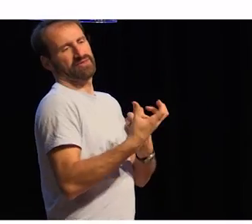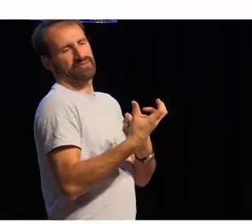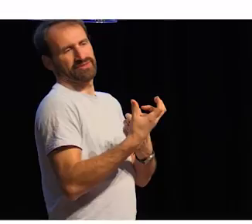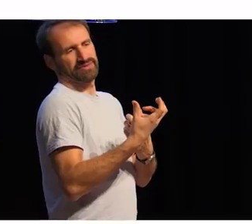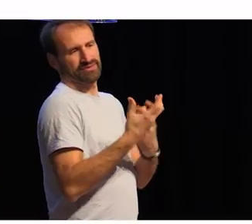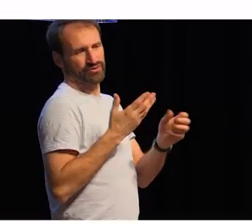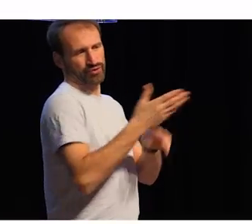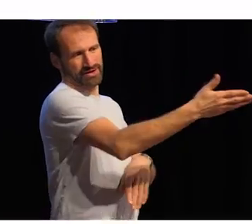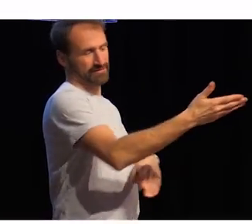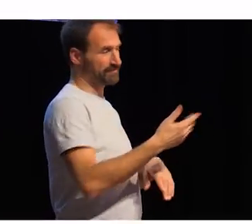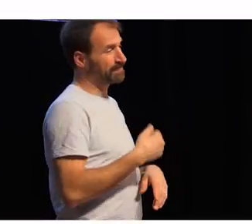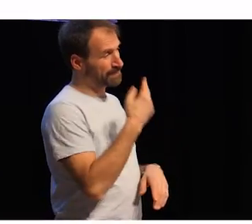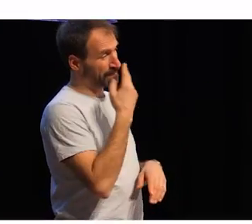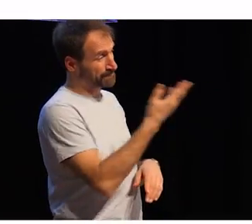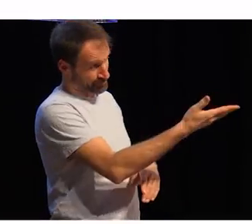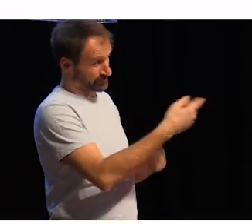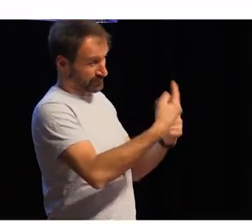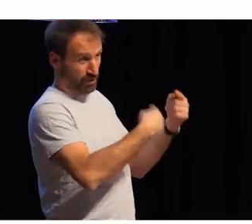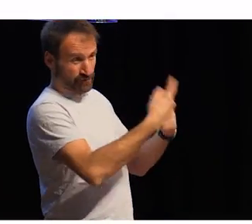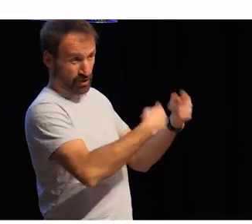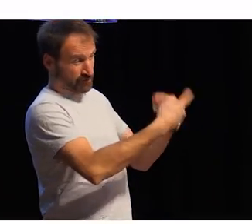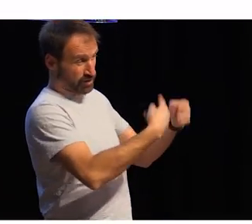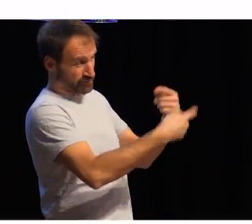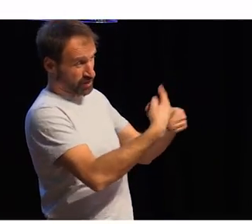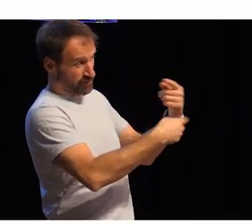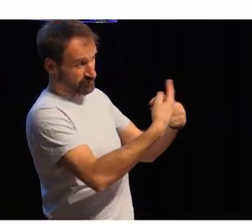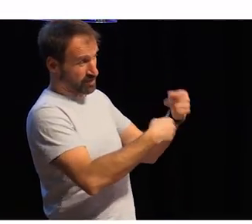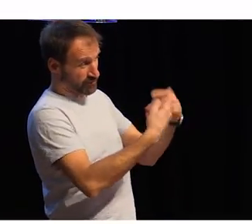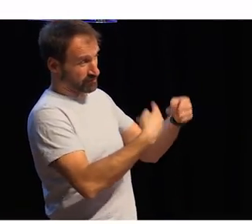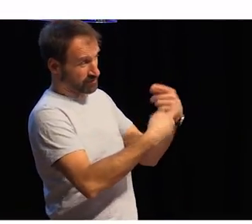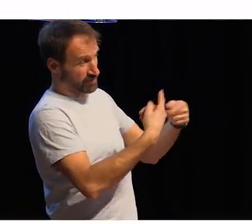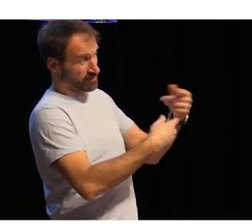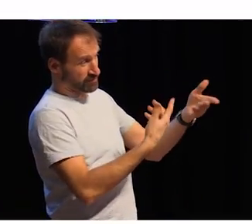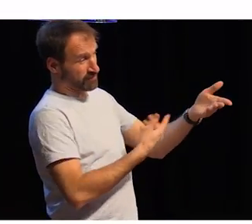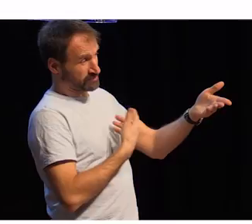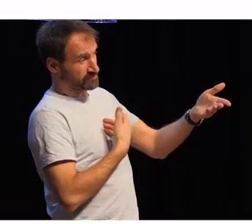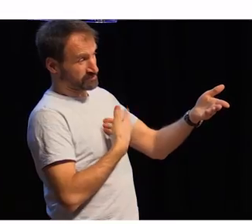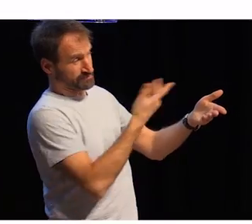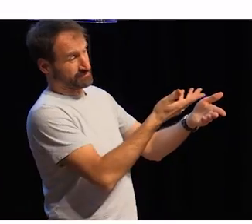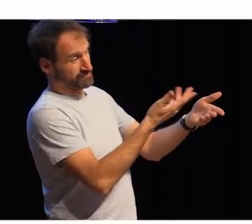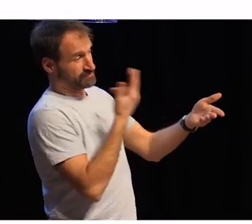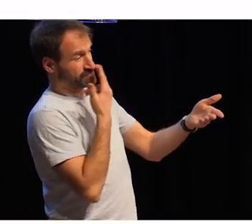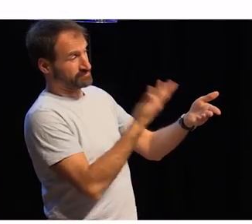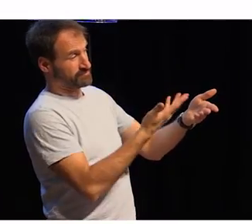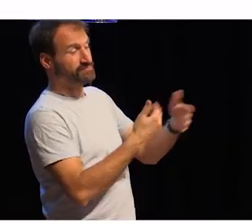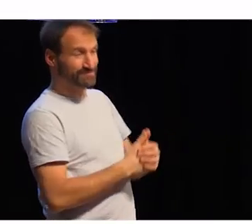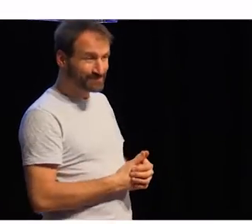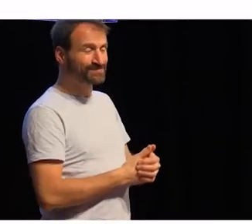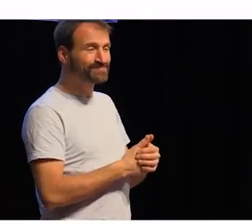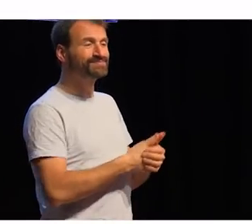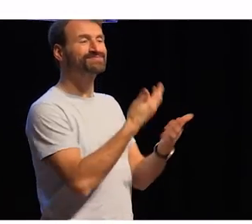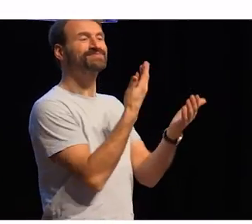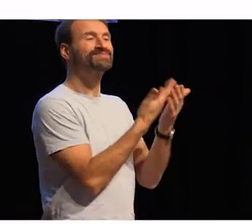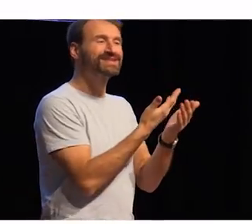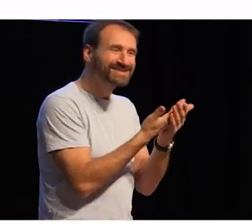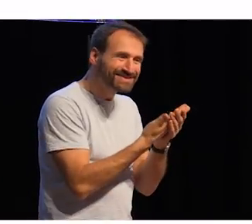you. That's running right here. Yes. And that's how you